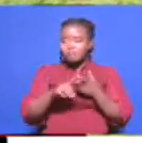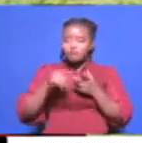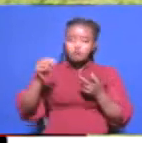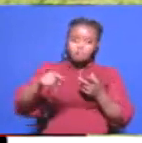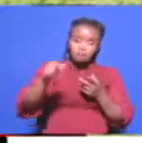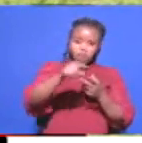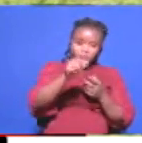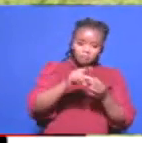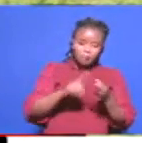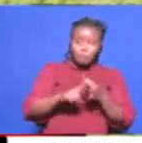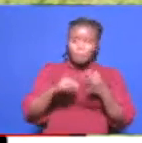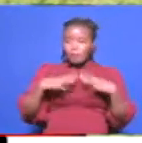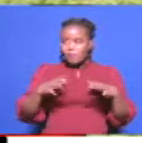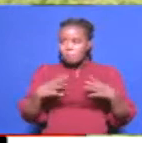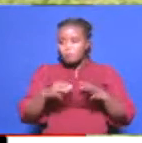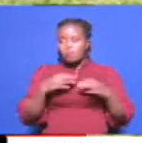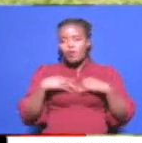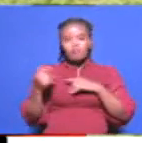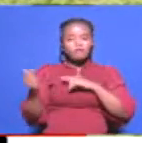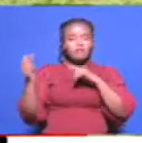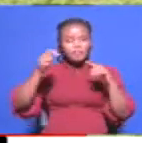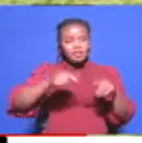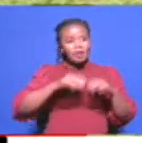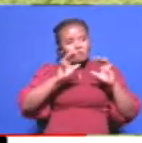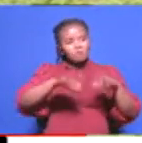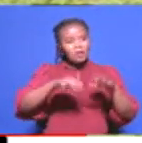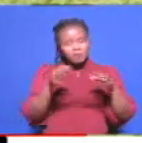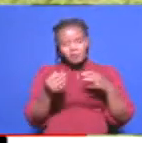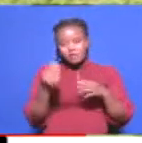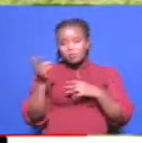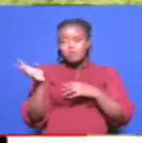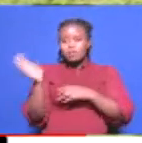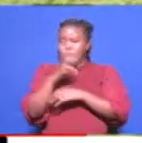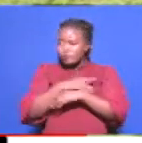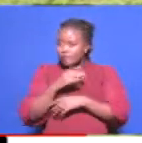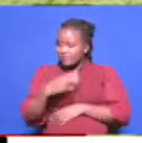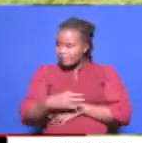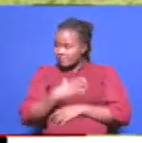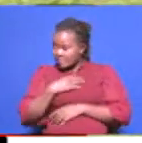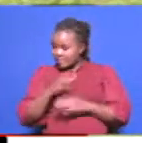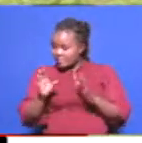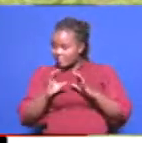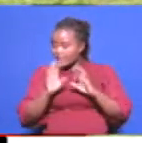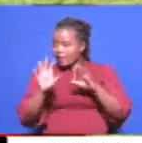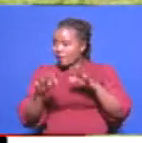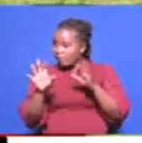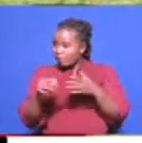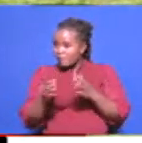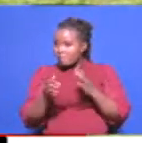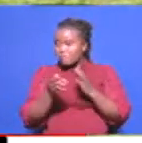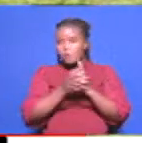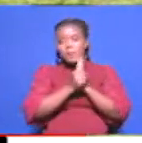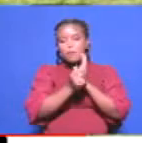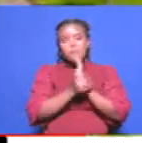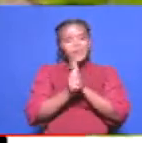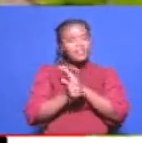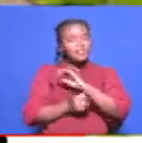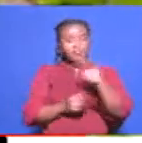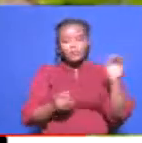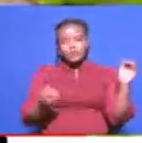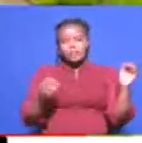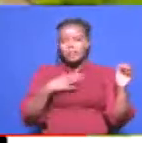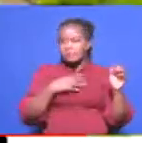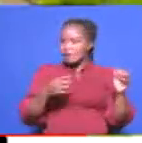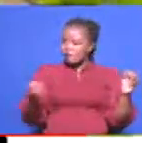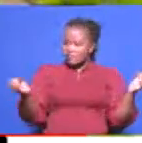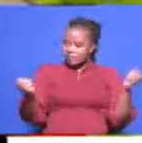kibarua wamebadilia mahindi. Sasa nikilala siku mbili mimi naenda hakuna mahindi kwa shamba. Nimeshangaa. For